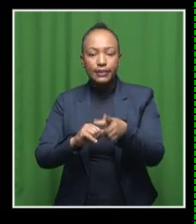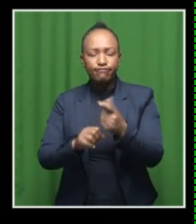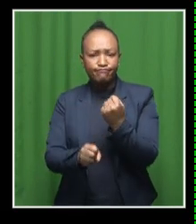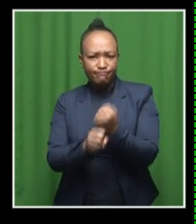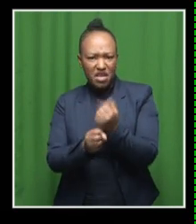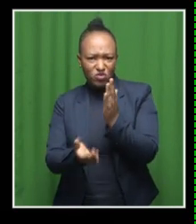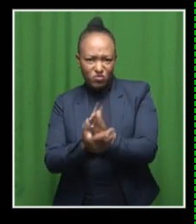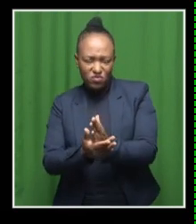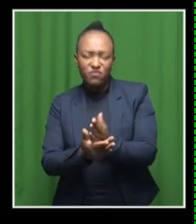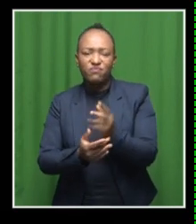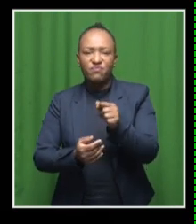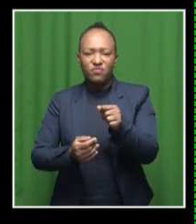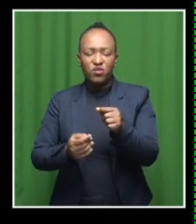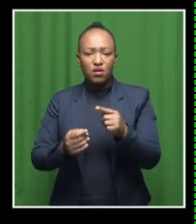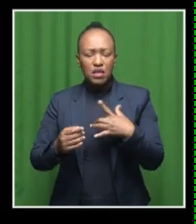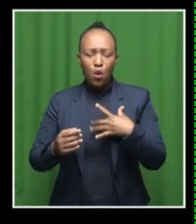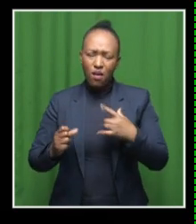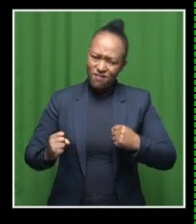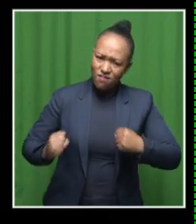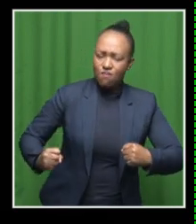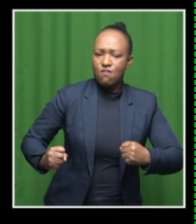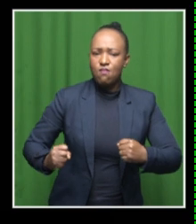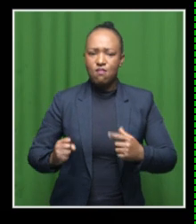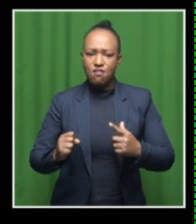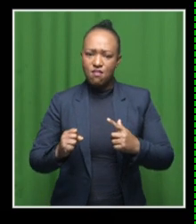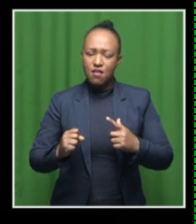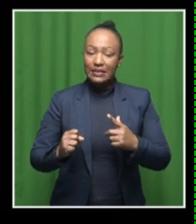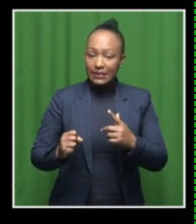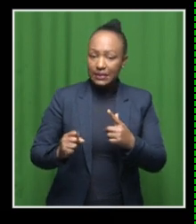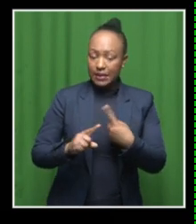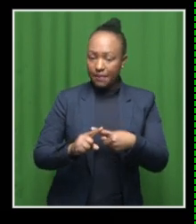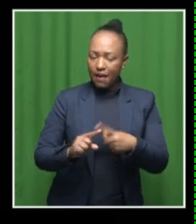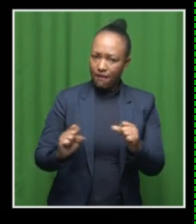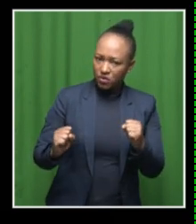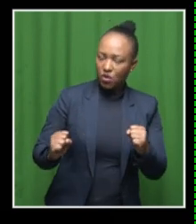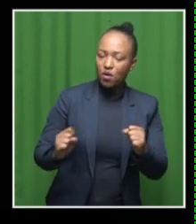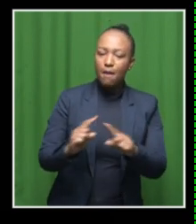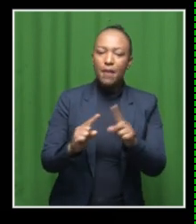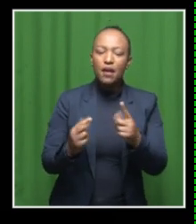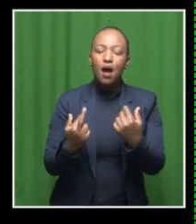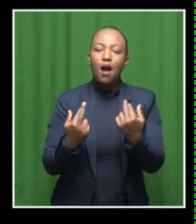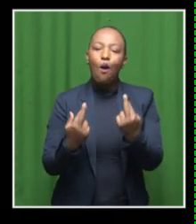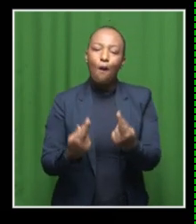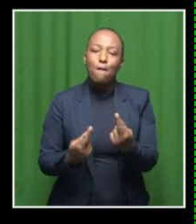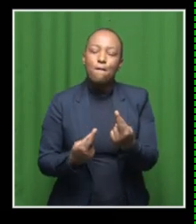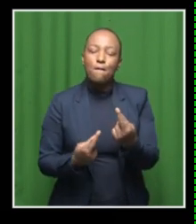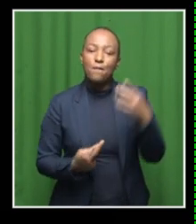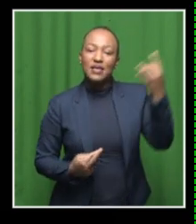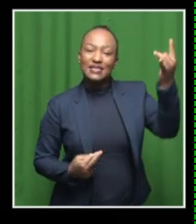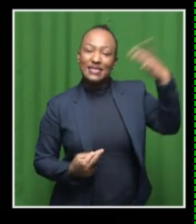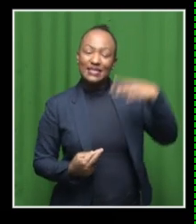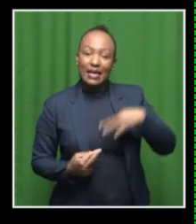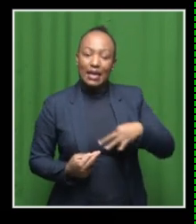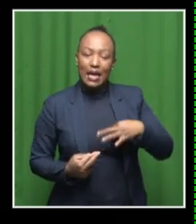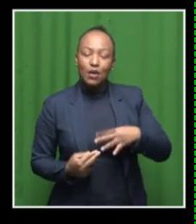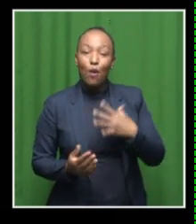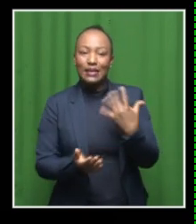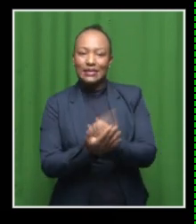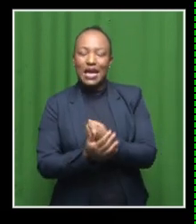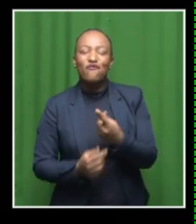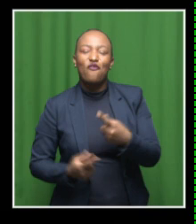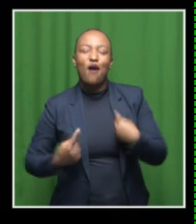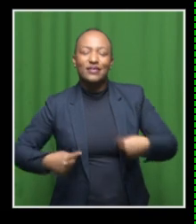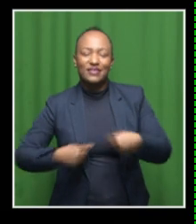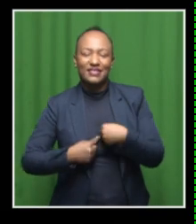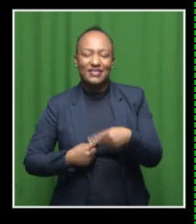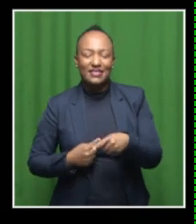sure that they come out tops with this. But I hope that the Sunshine Girls take this one for our sake. We do